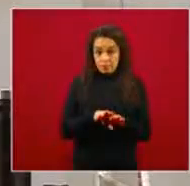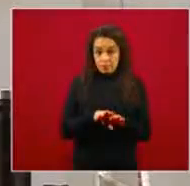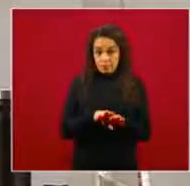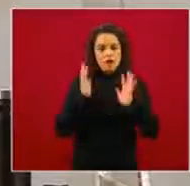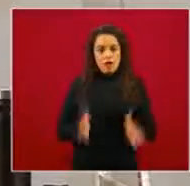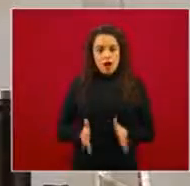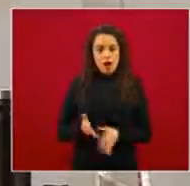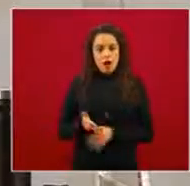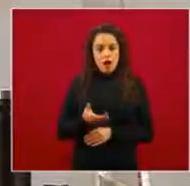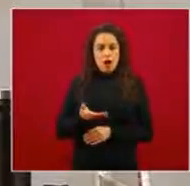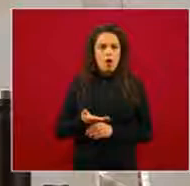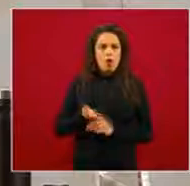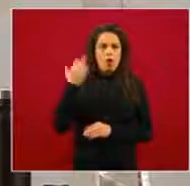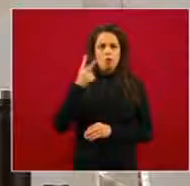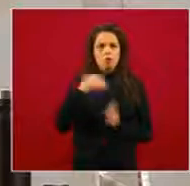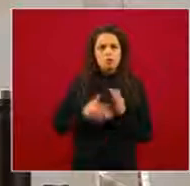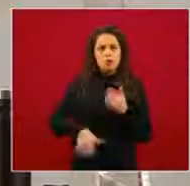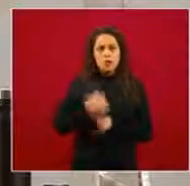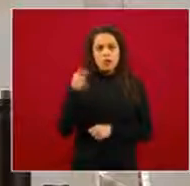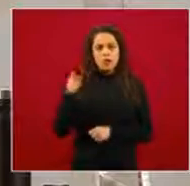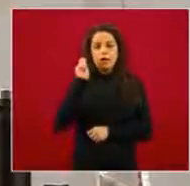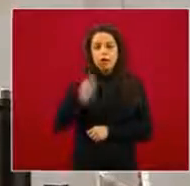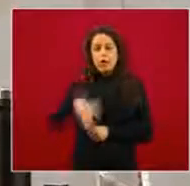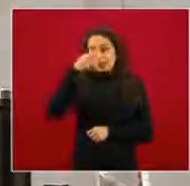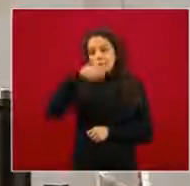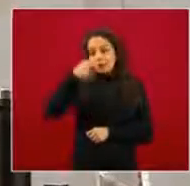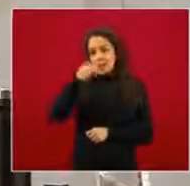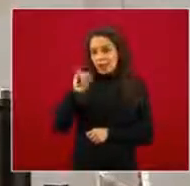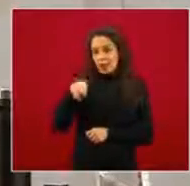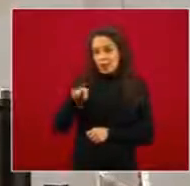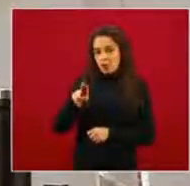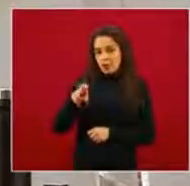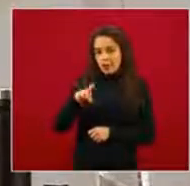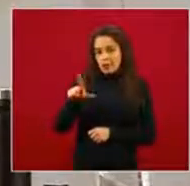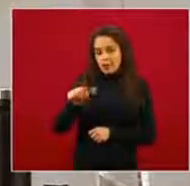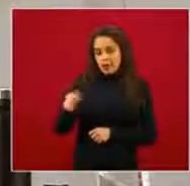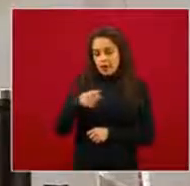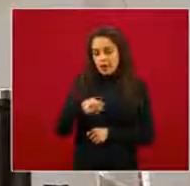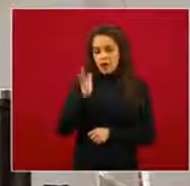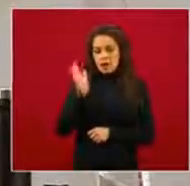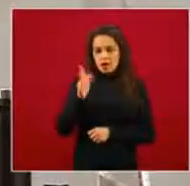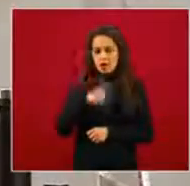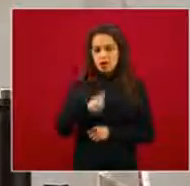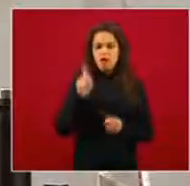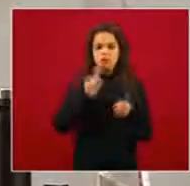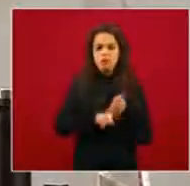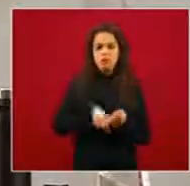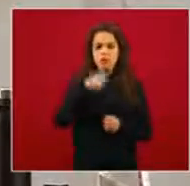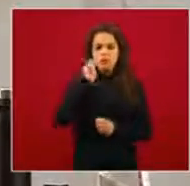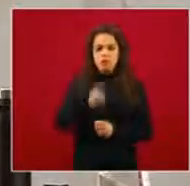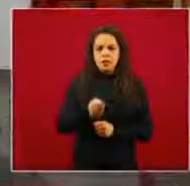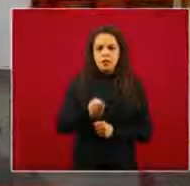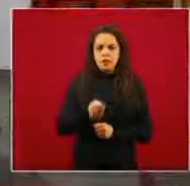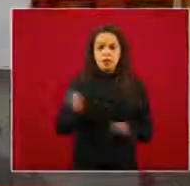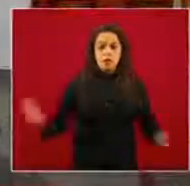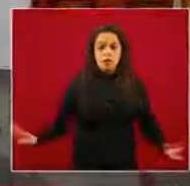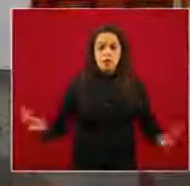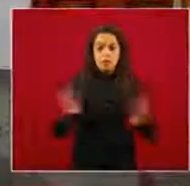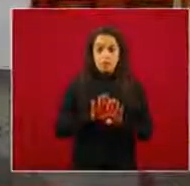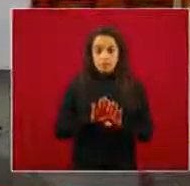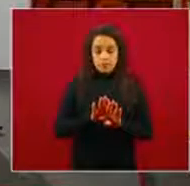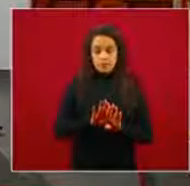11 years ago with the influenza pandemic. That was one of the measures that we used, and it had to do with this idea